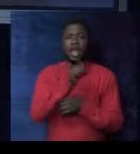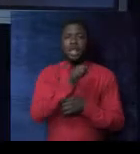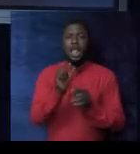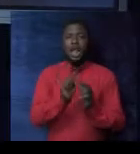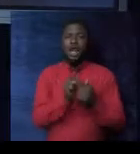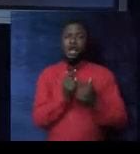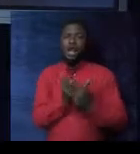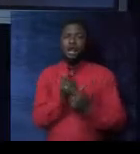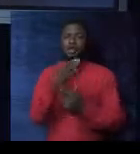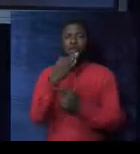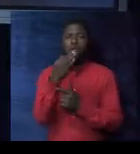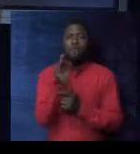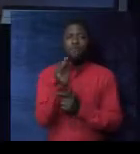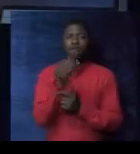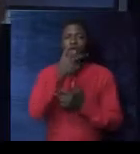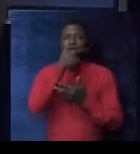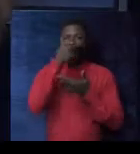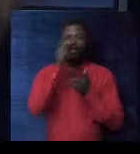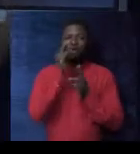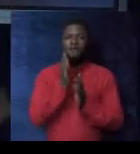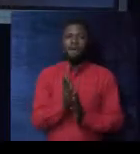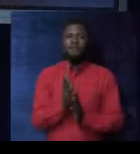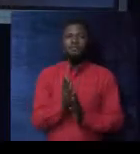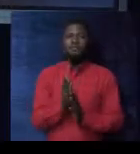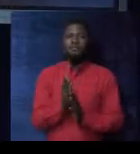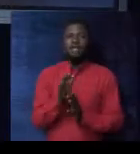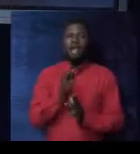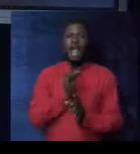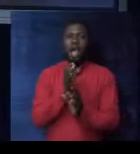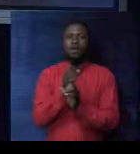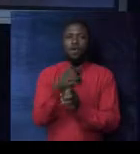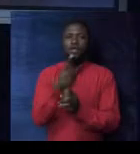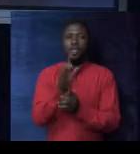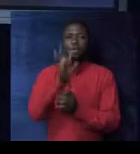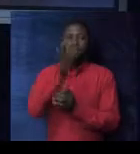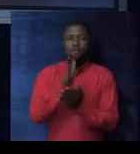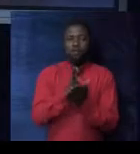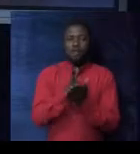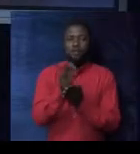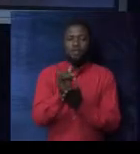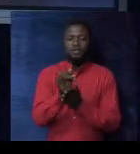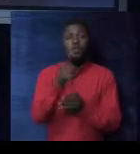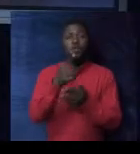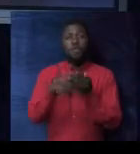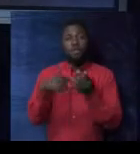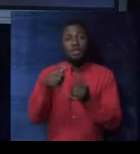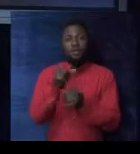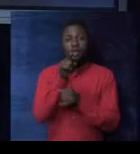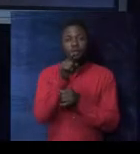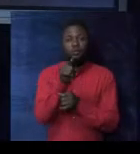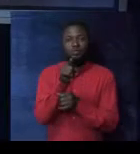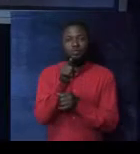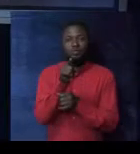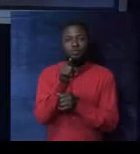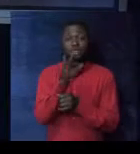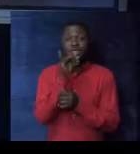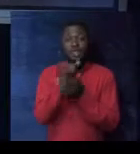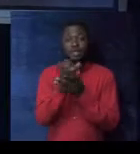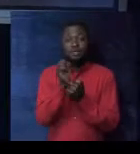by a gang of robbers. I got the 5 correctly. What about